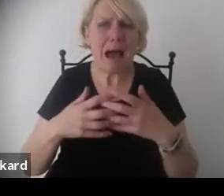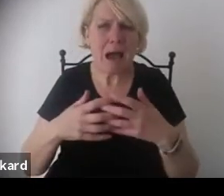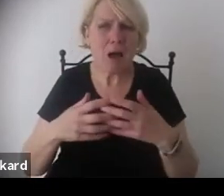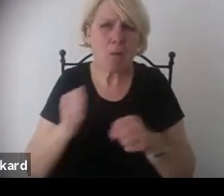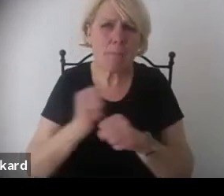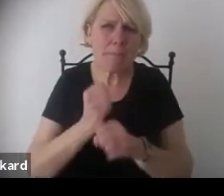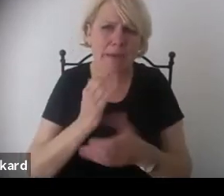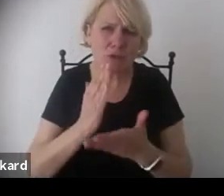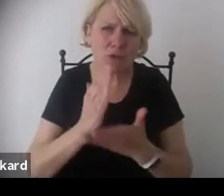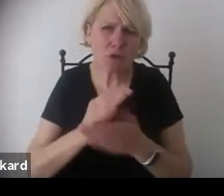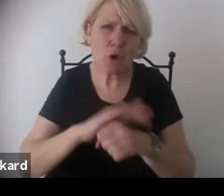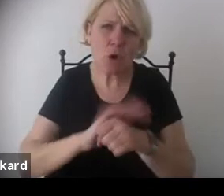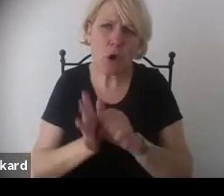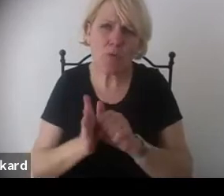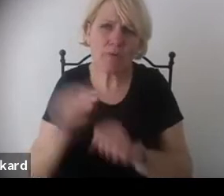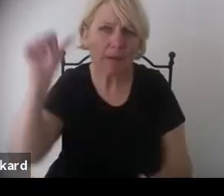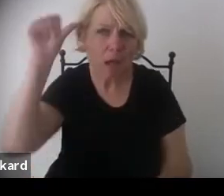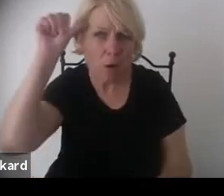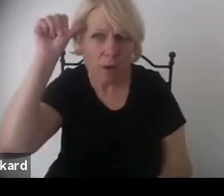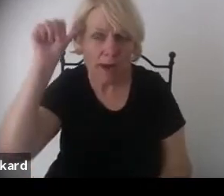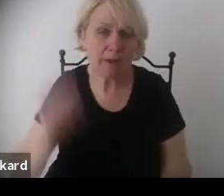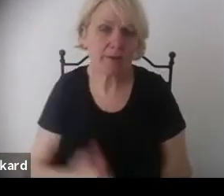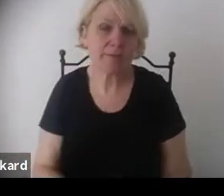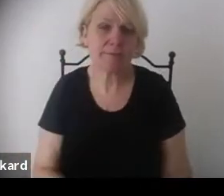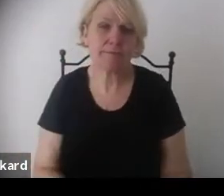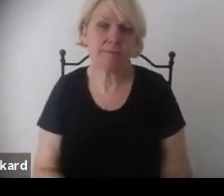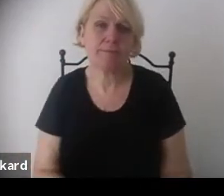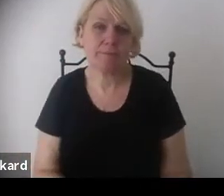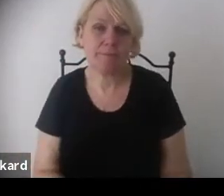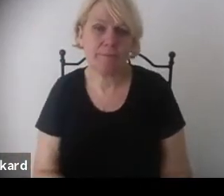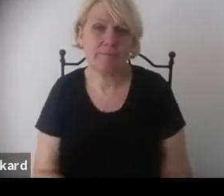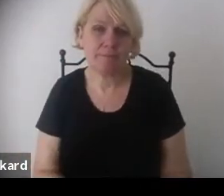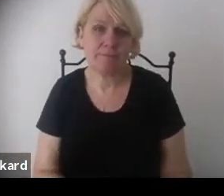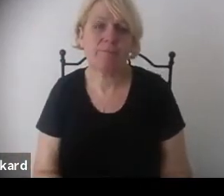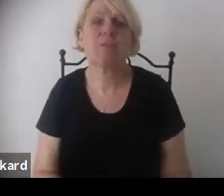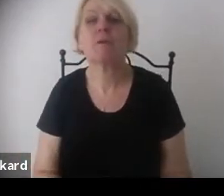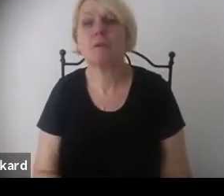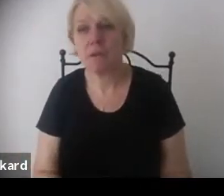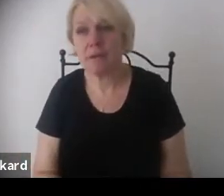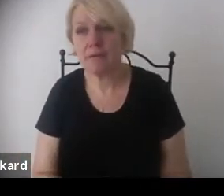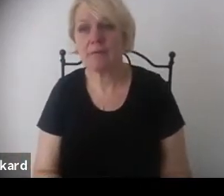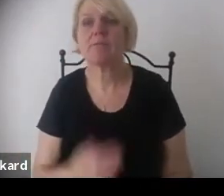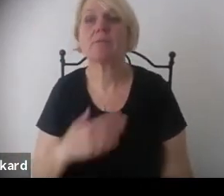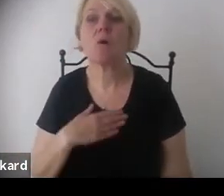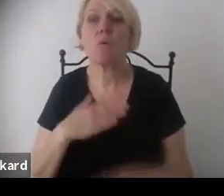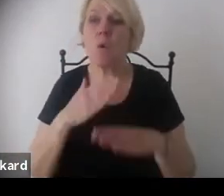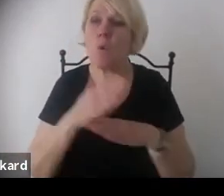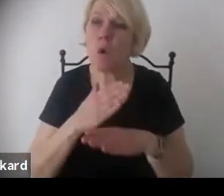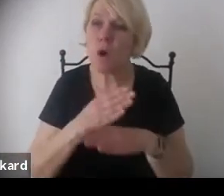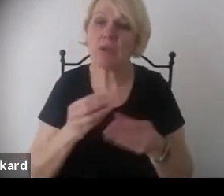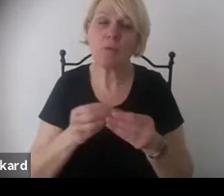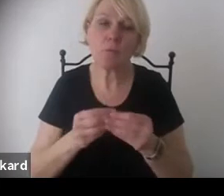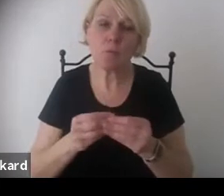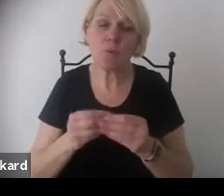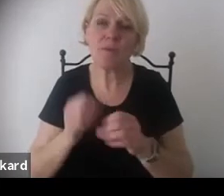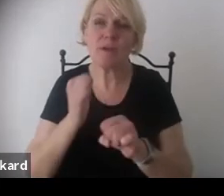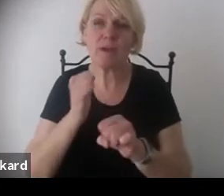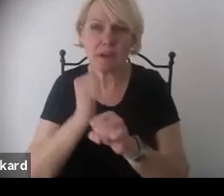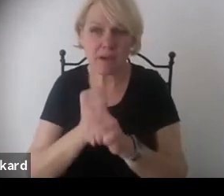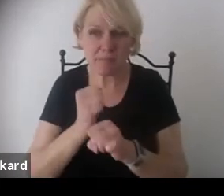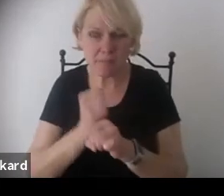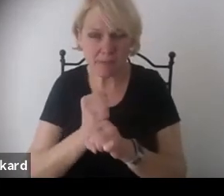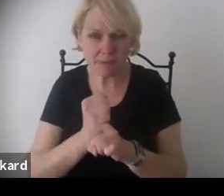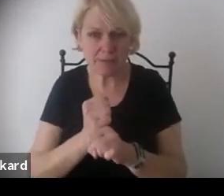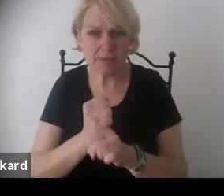Thank you, and hello everyone. So we are doing a lot of work with the central government to make sure that the